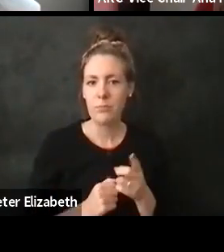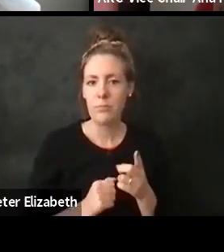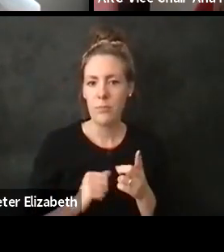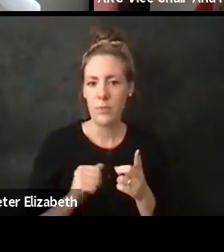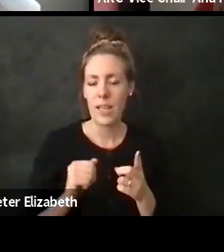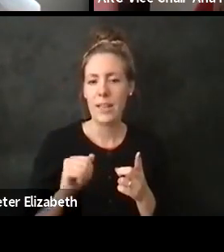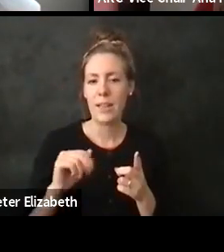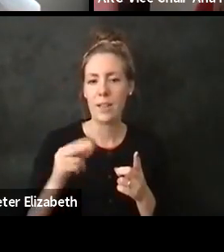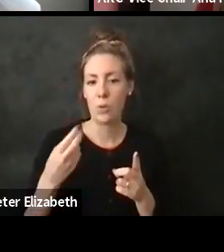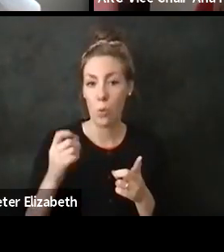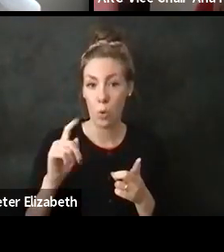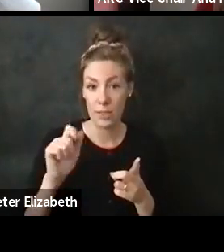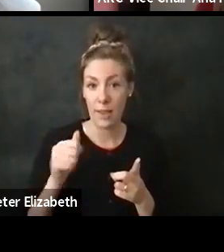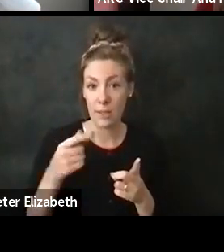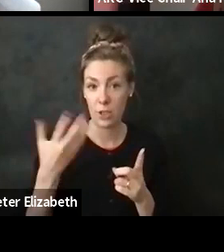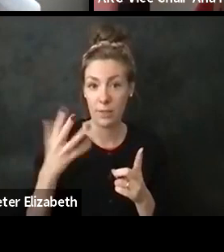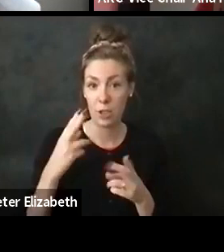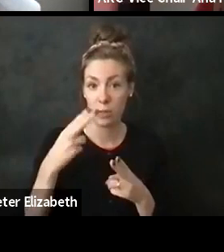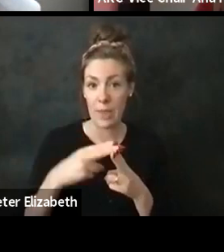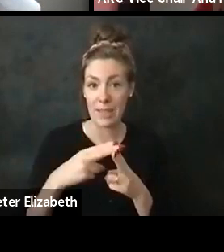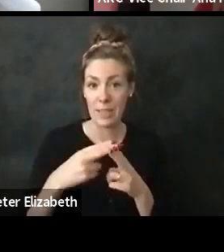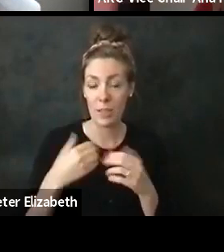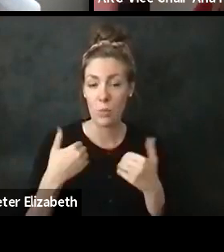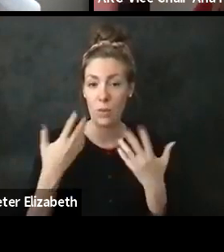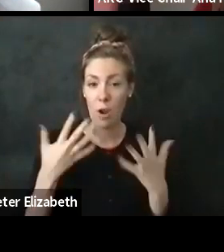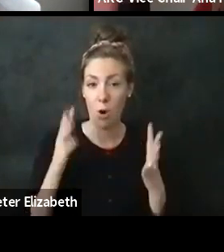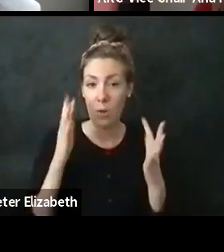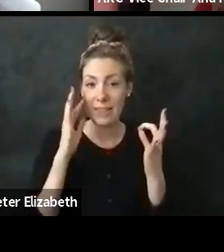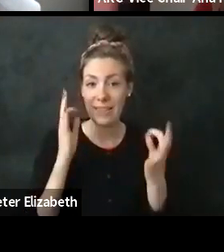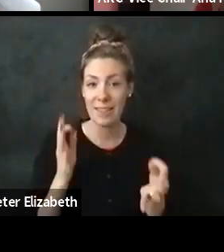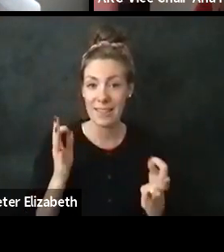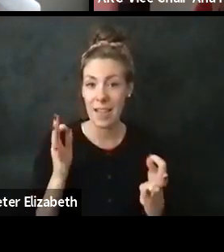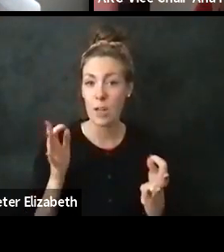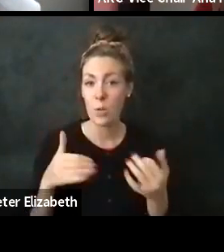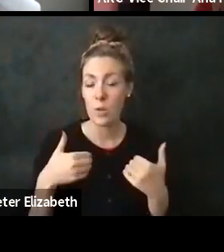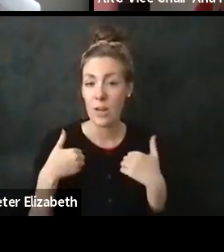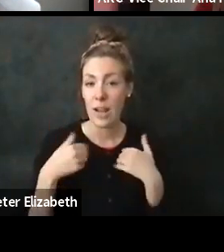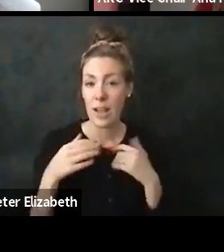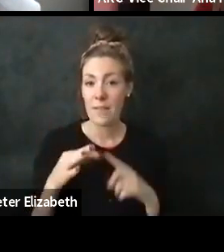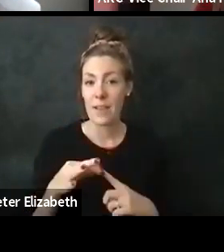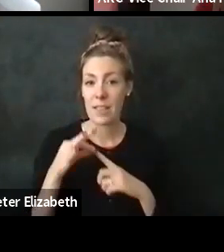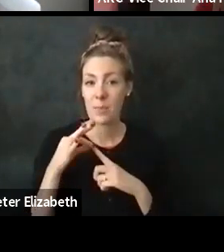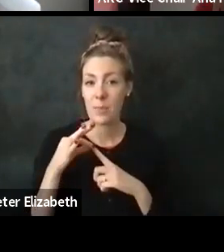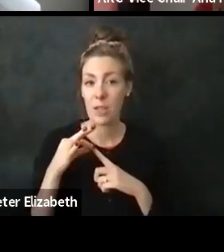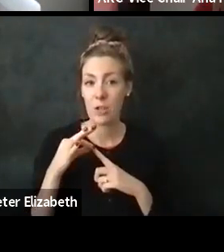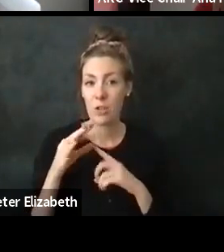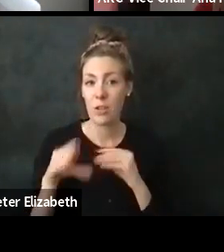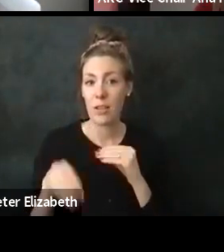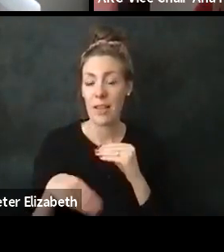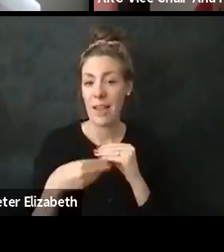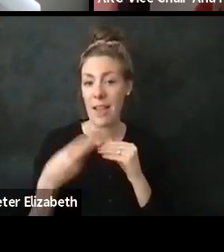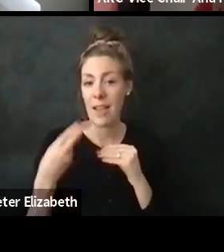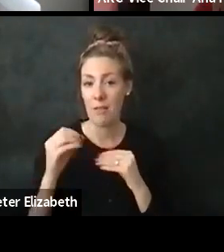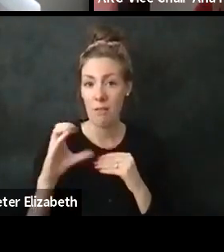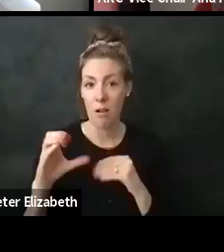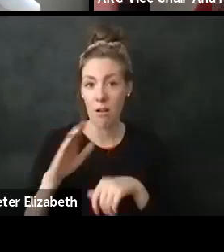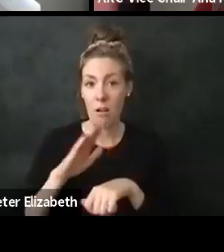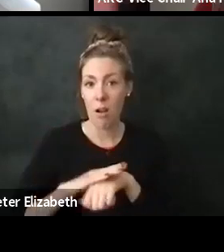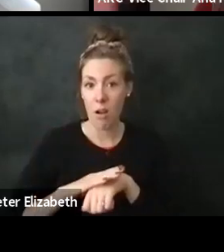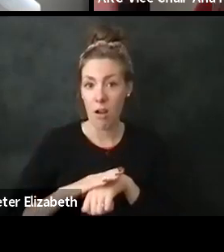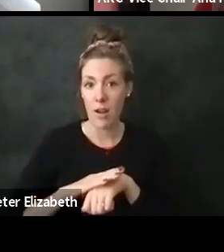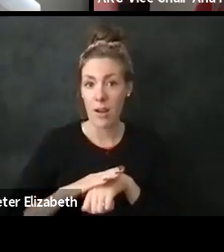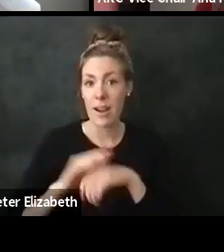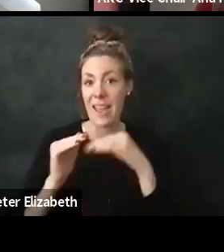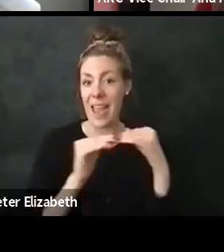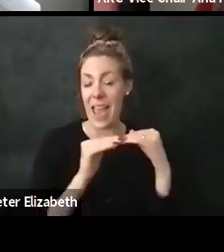had it was decided that we would have a special ad hoc on equity and another ad hoc